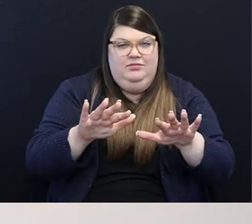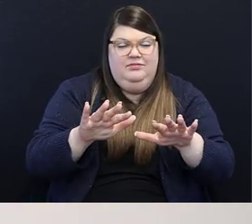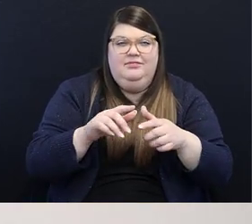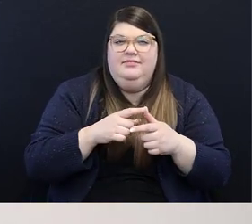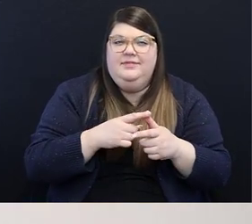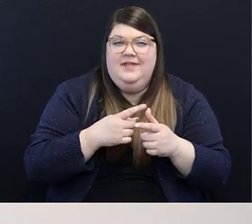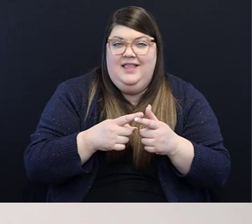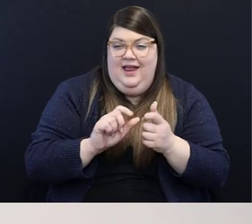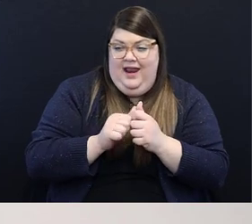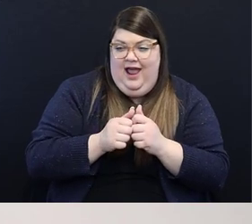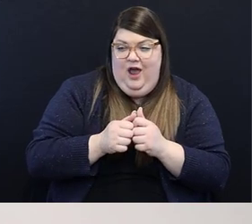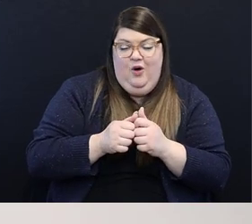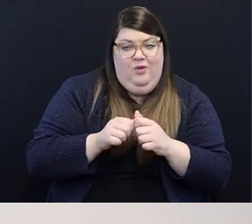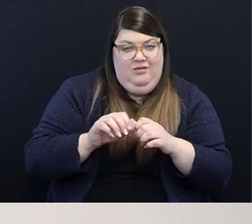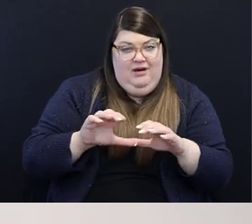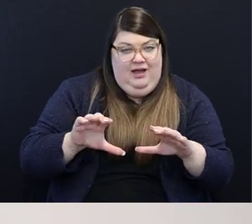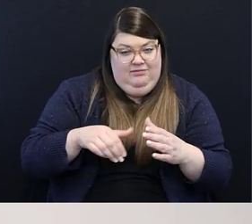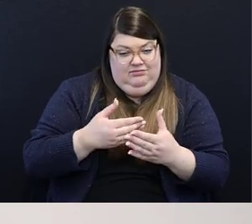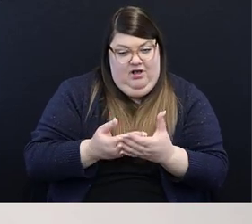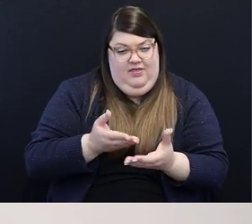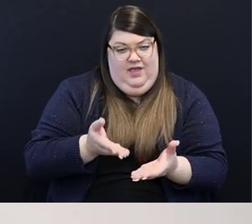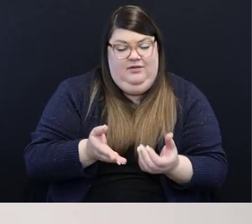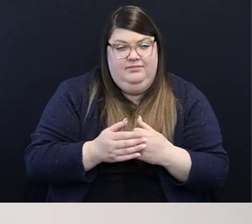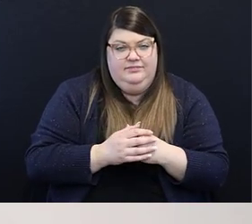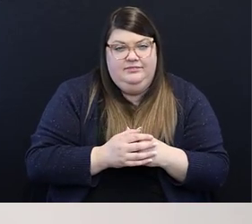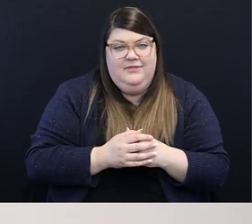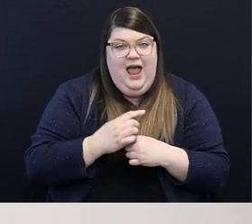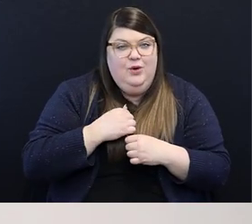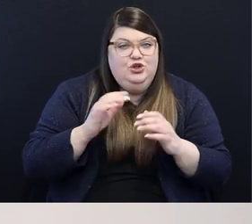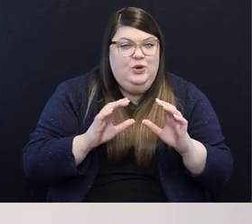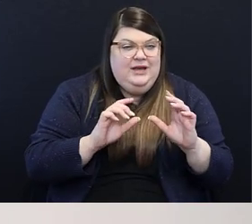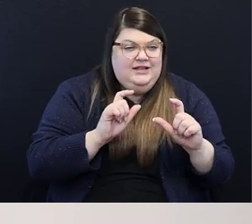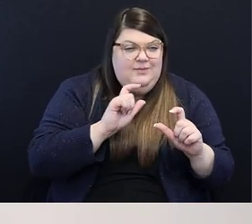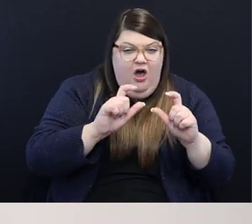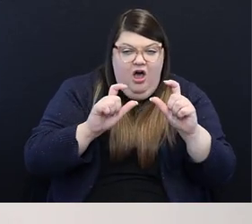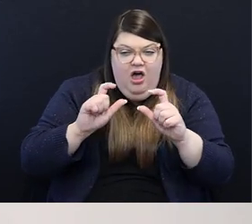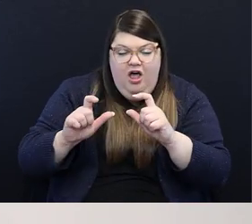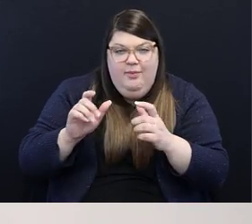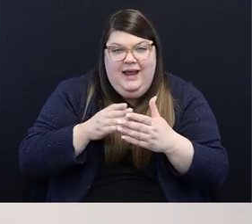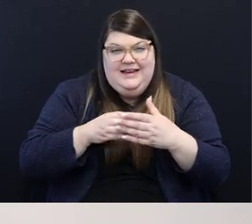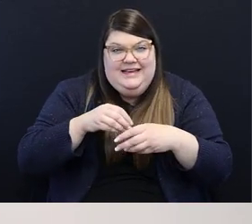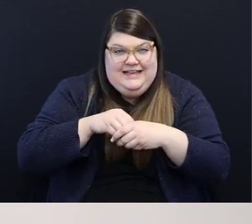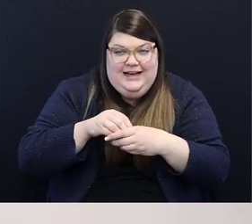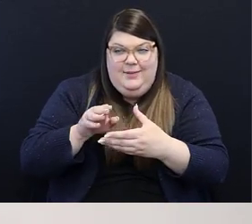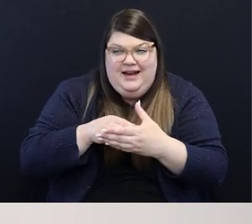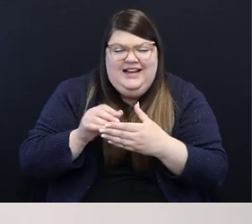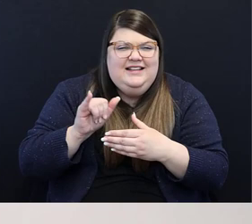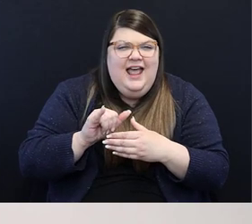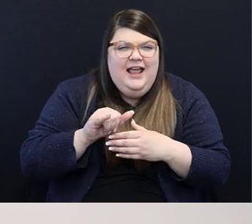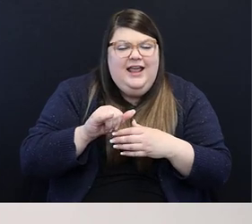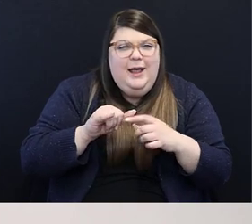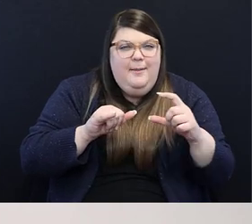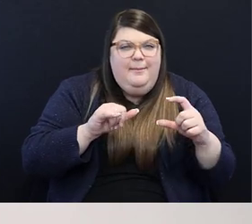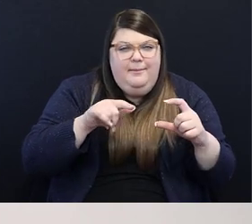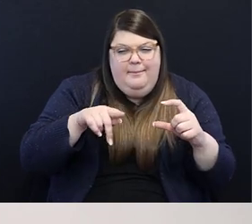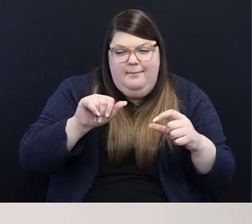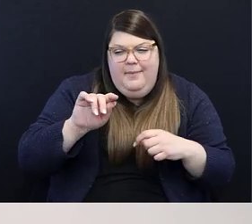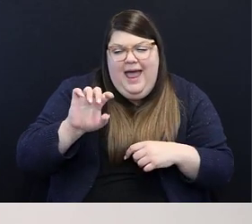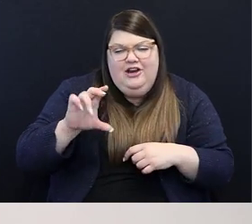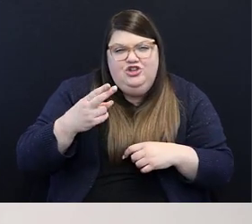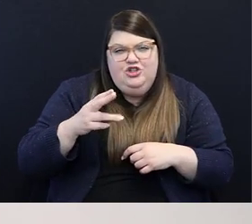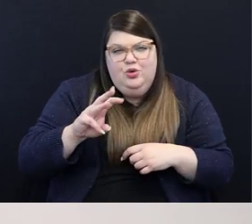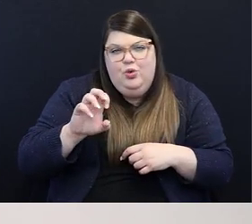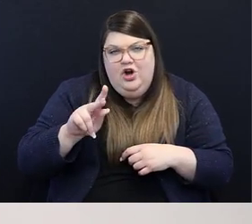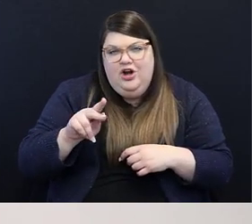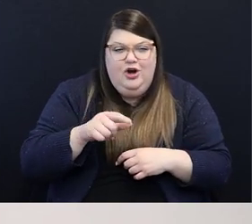how I arrived at that is before I was doing all these mini paintings in a painting, and people would kind of refer to them as patchworks or quilts, and